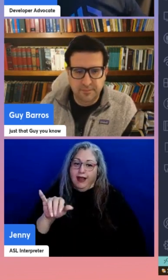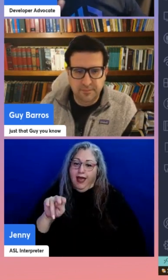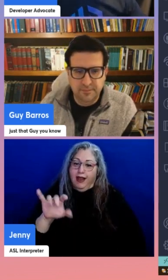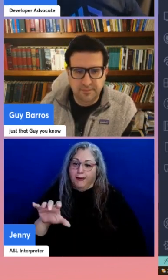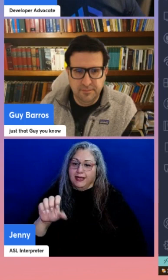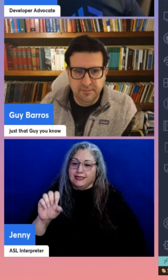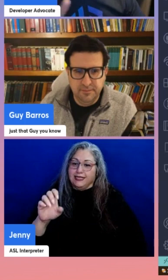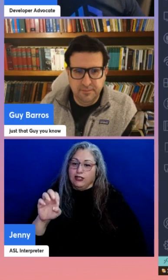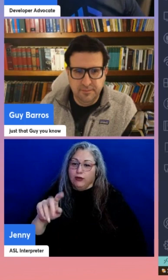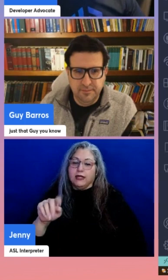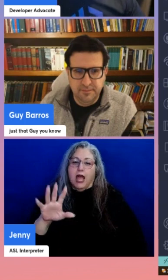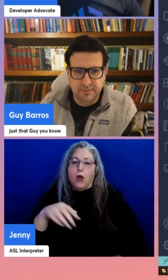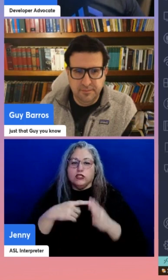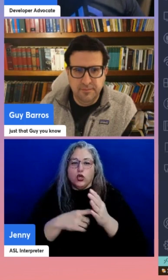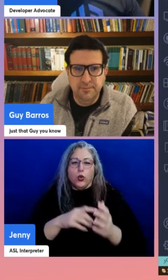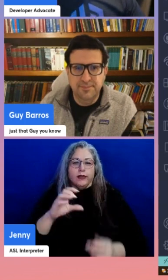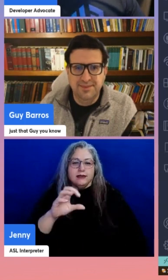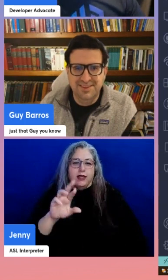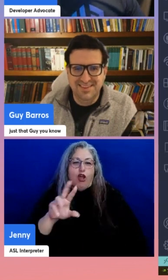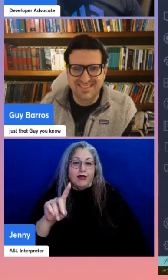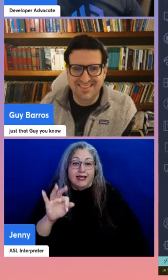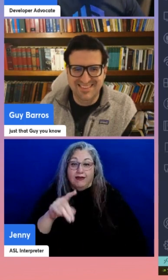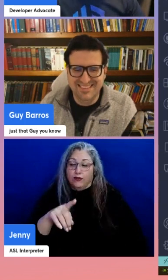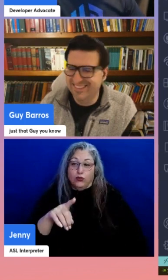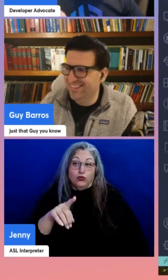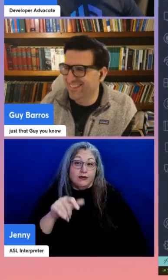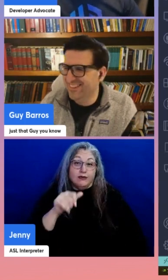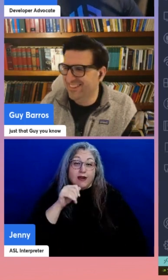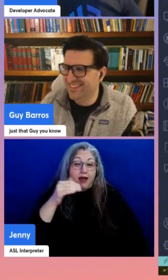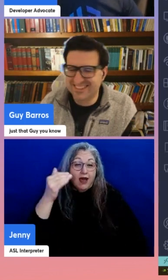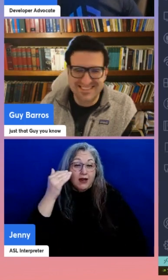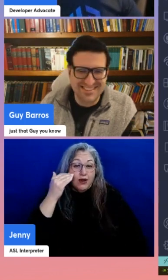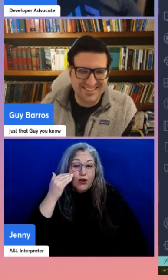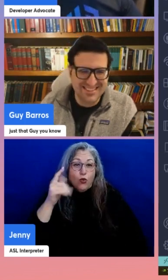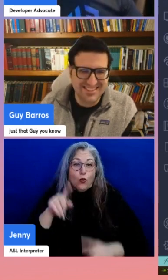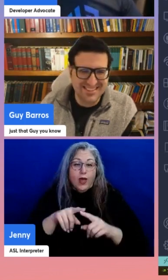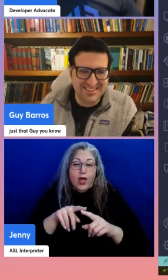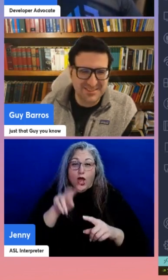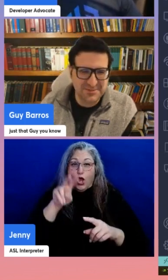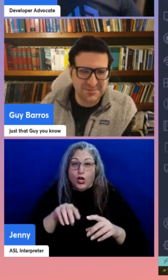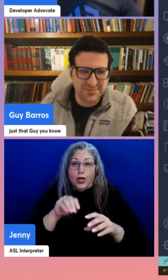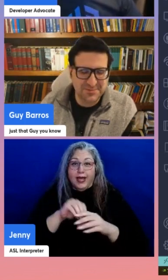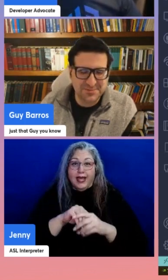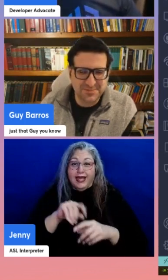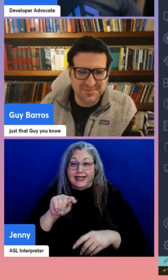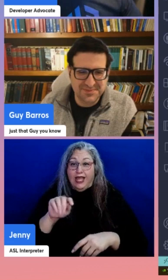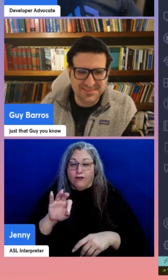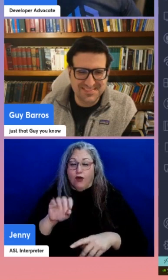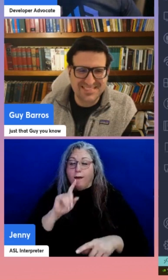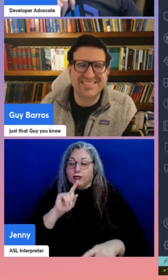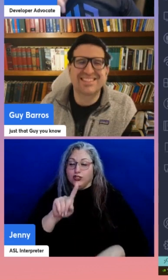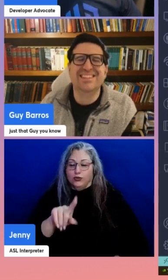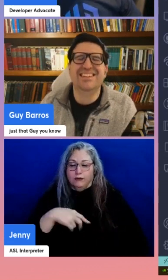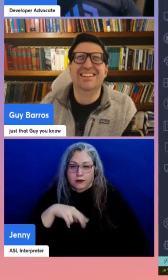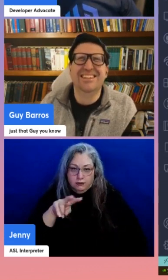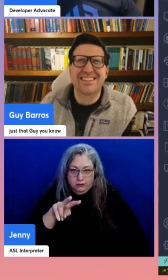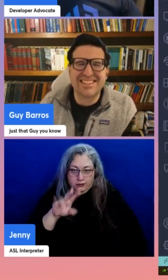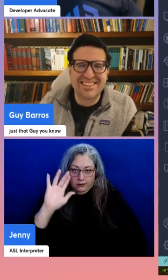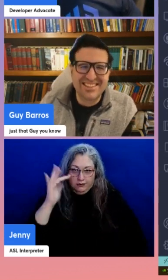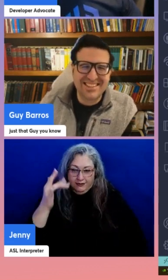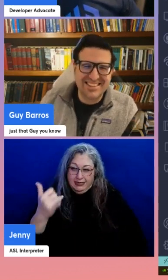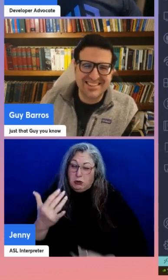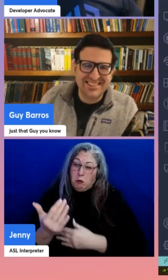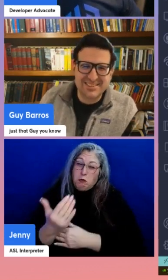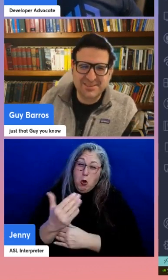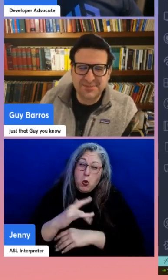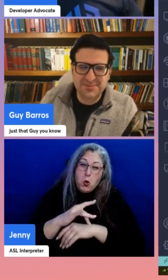you the CRD, because if you're not familiar, like looking at this wrapped in Terraform is probably a headache that you could do without first thing this morning. But here it